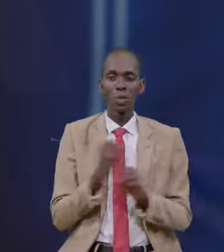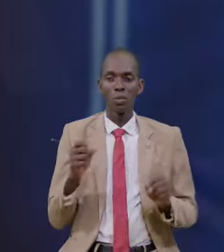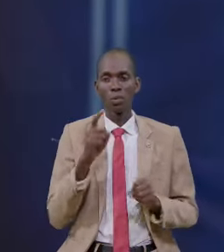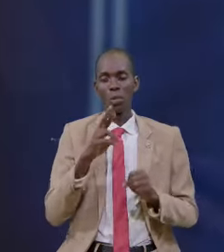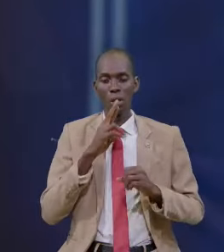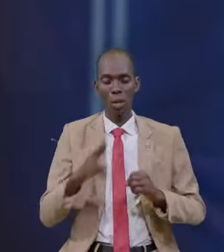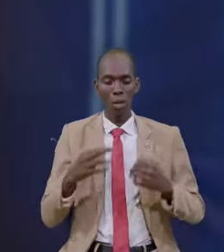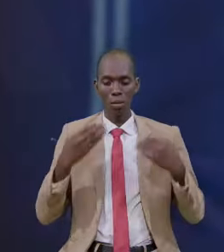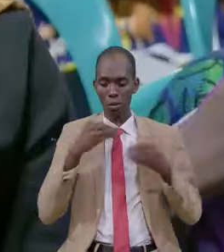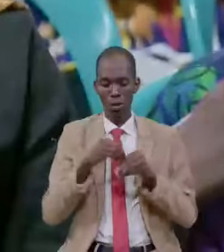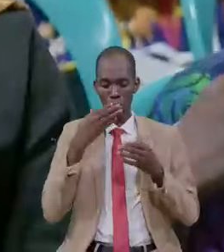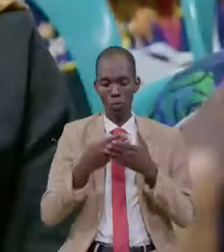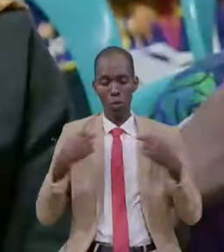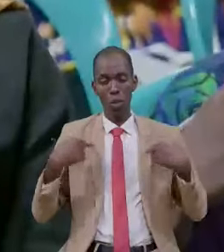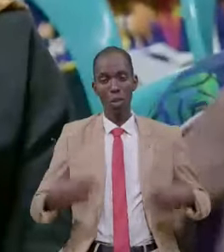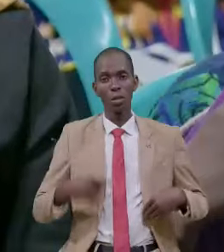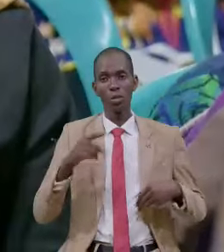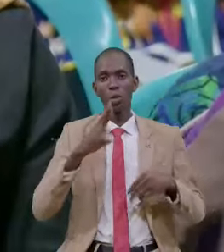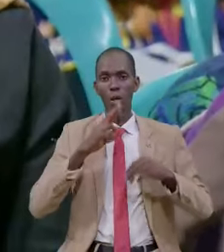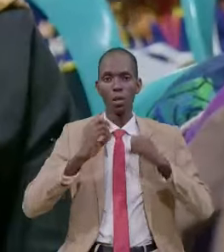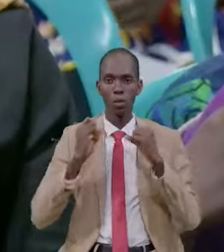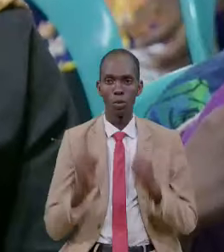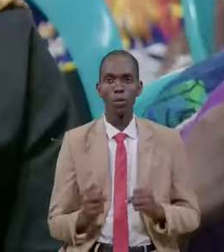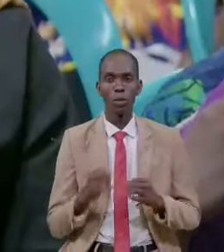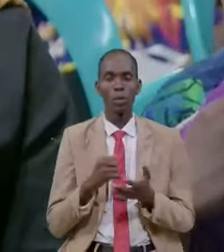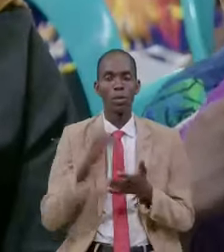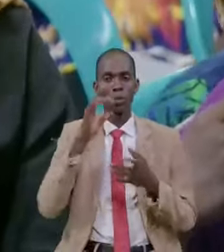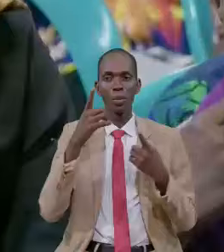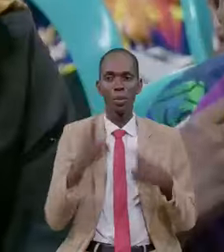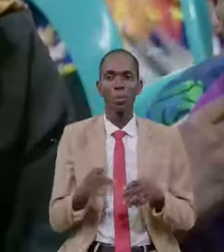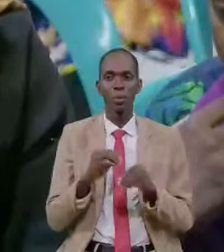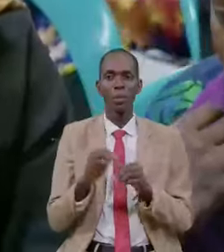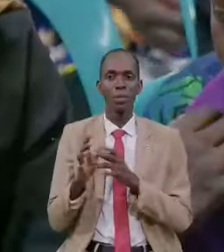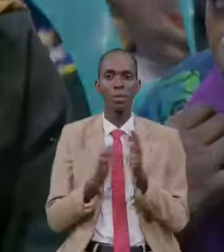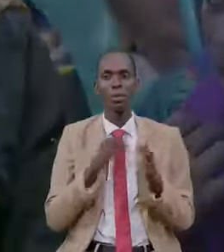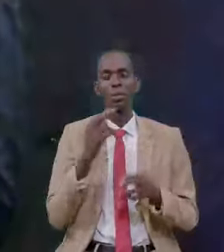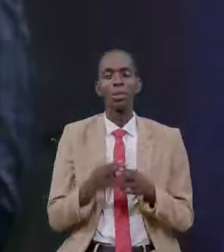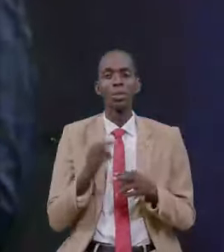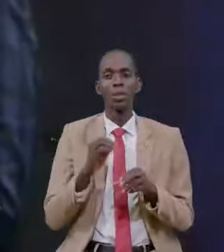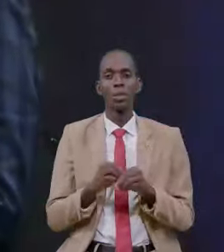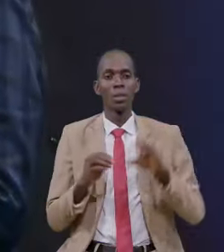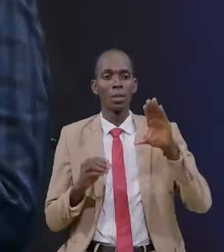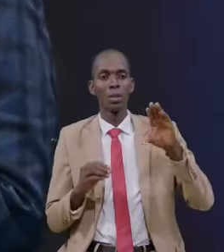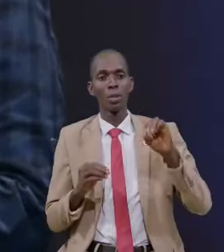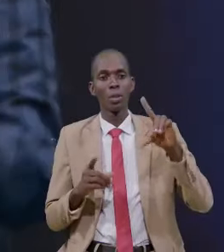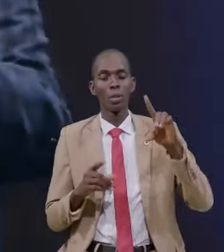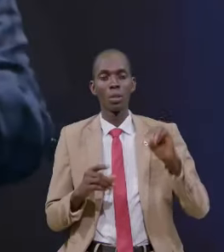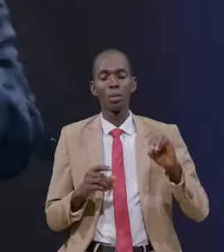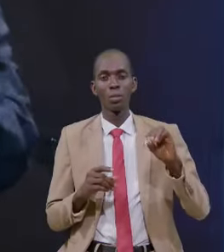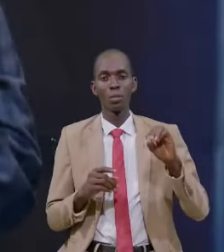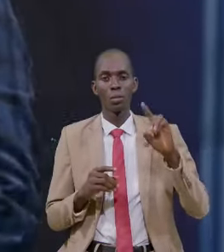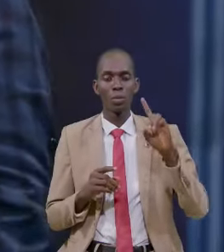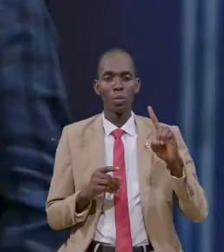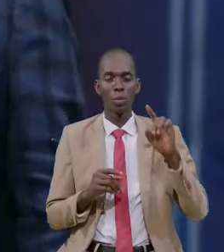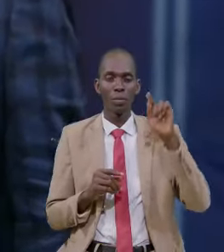It will happen. In Colossians chapter 1, verse 13, Colossians chapter 1, verse